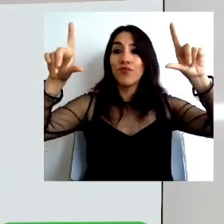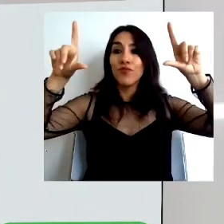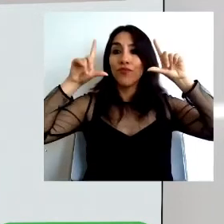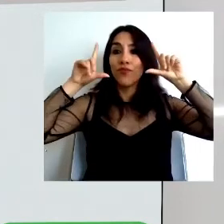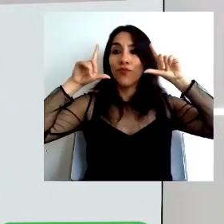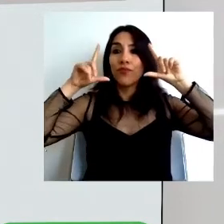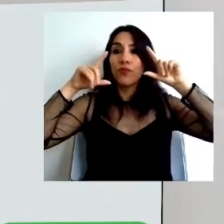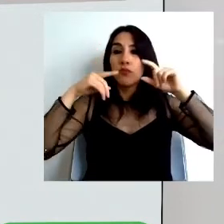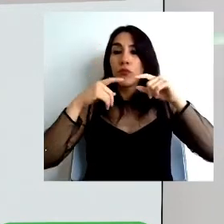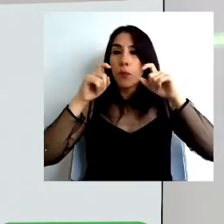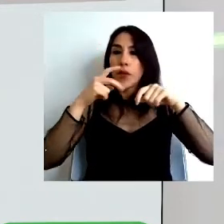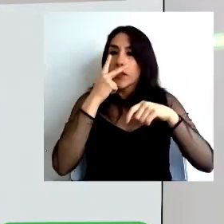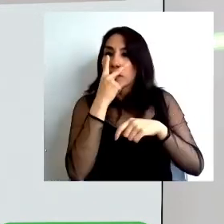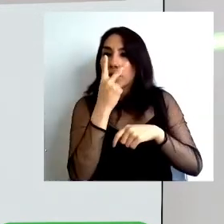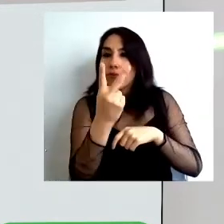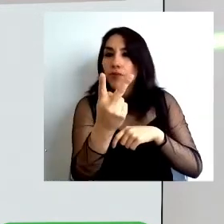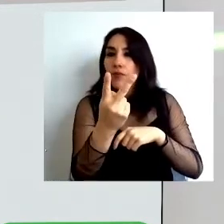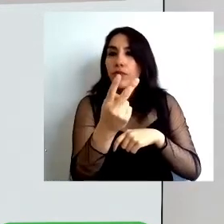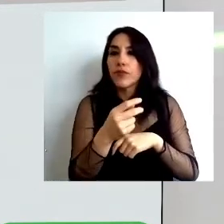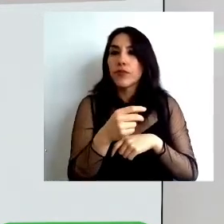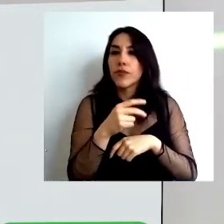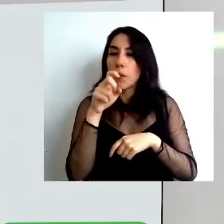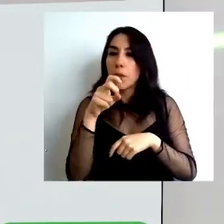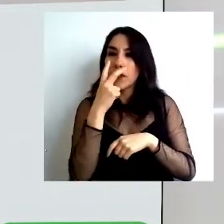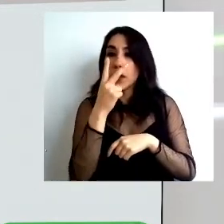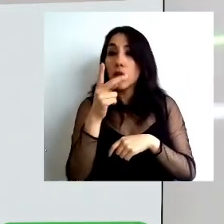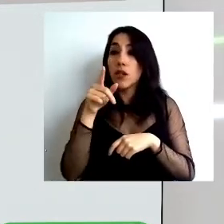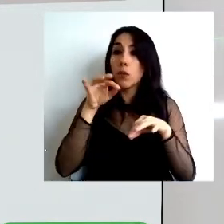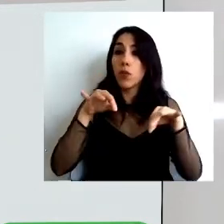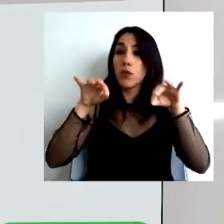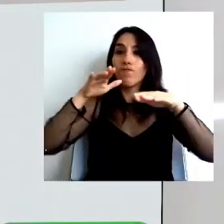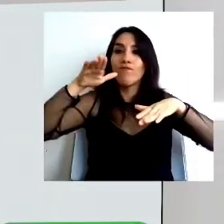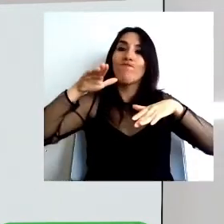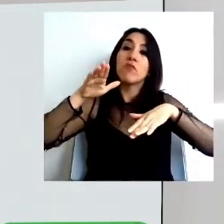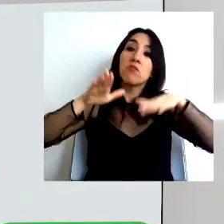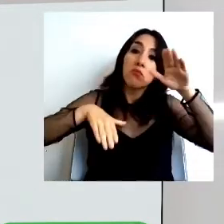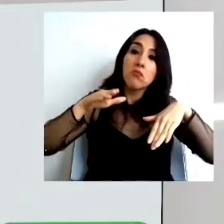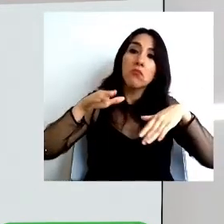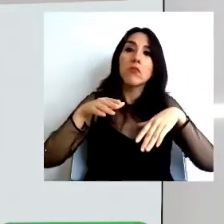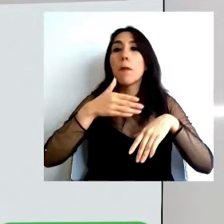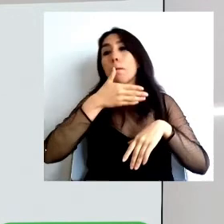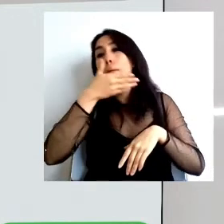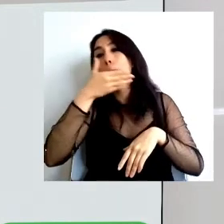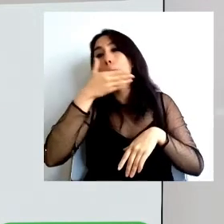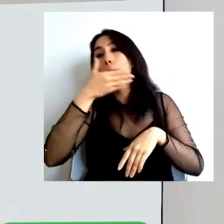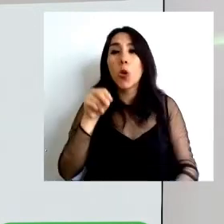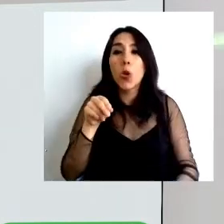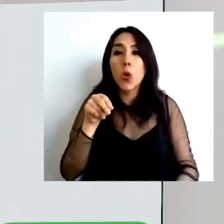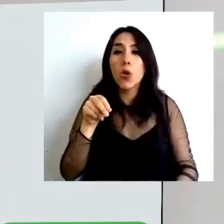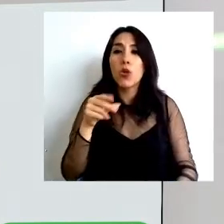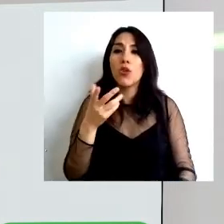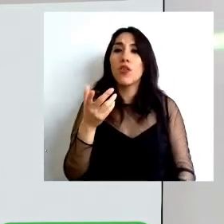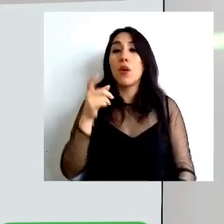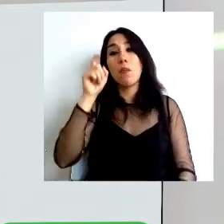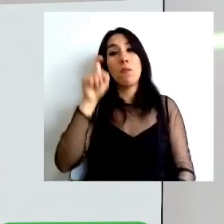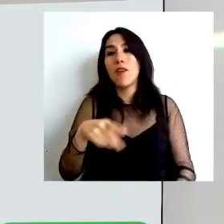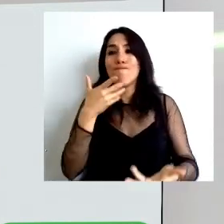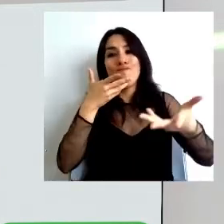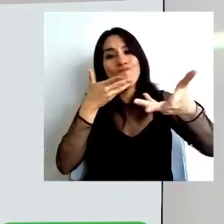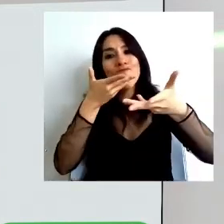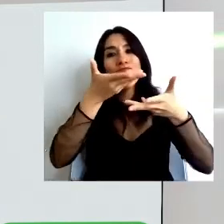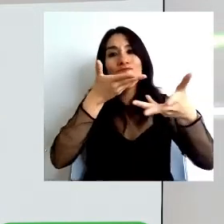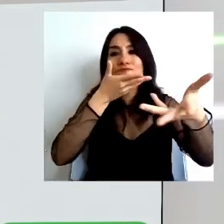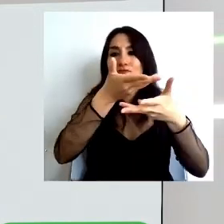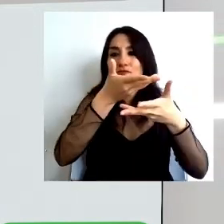system and on what is needed. Other approaches, which we will not be covering today, are, for instance,